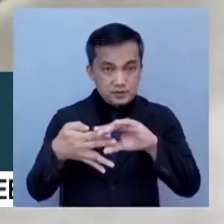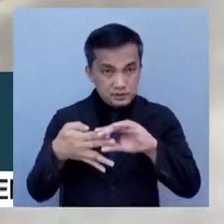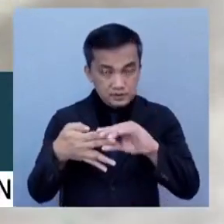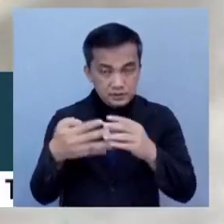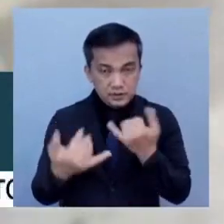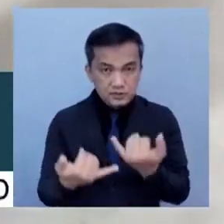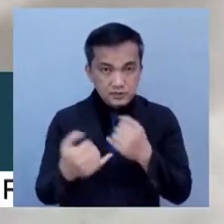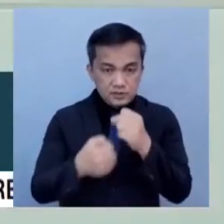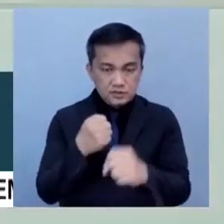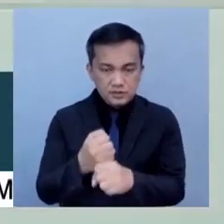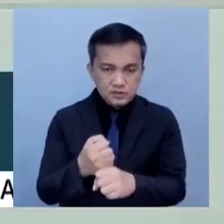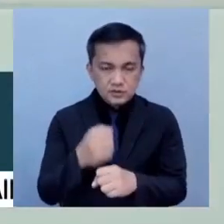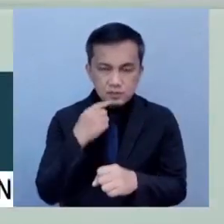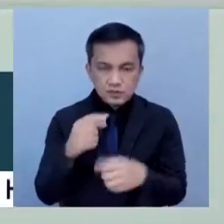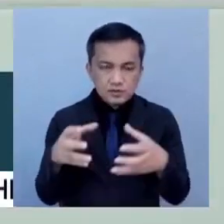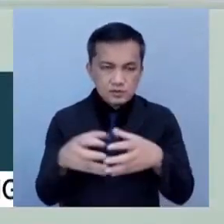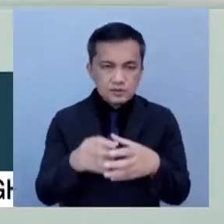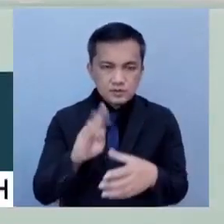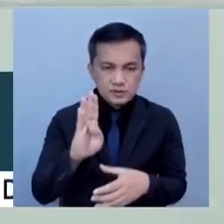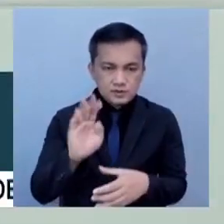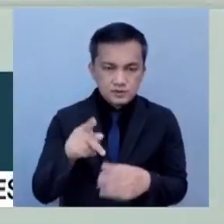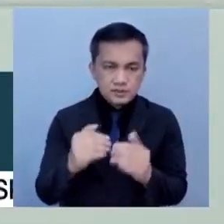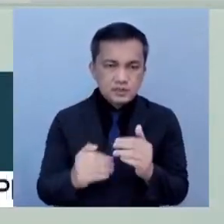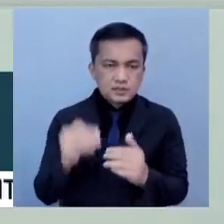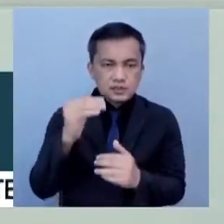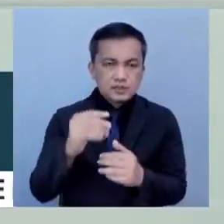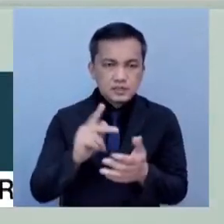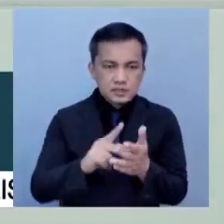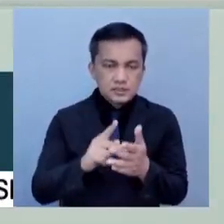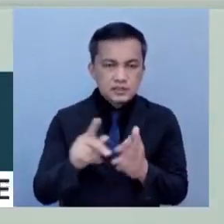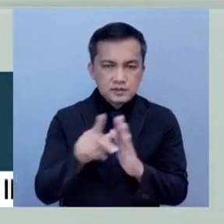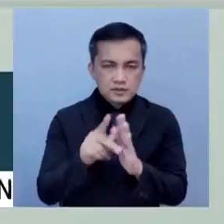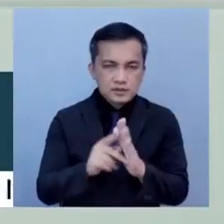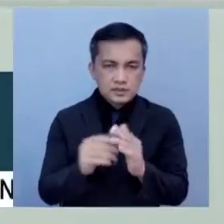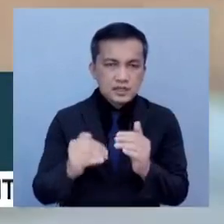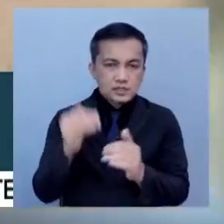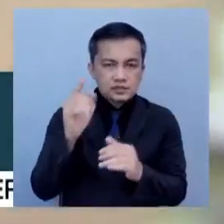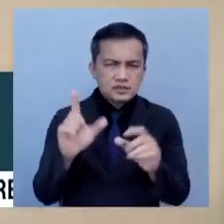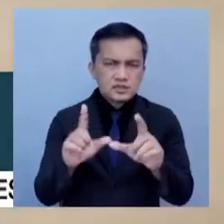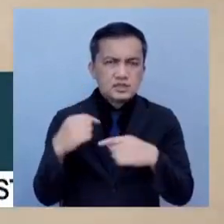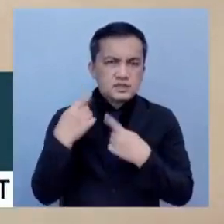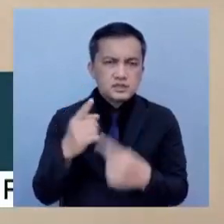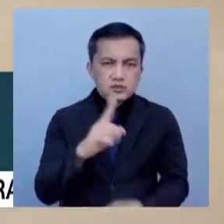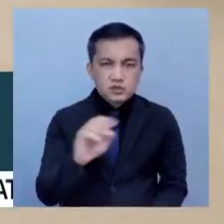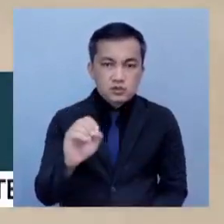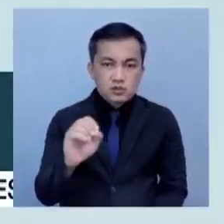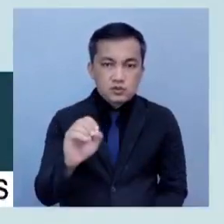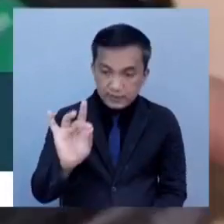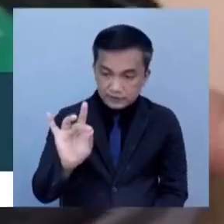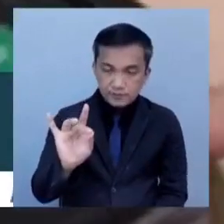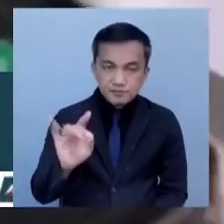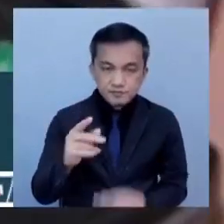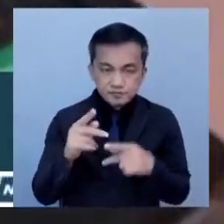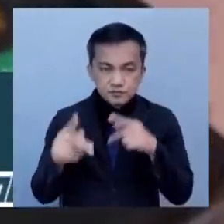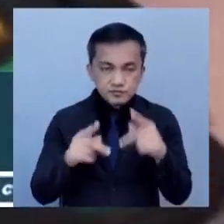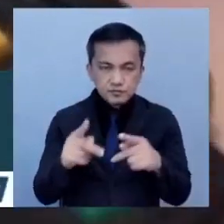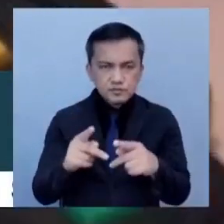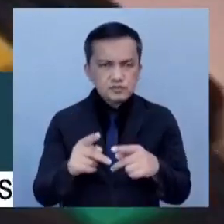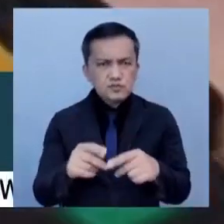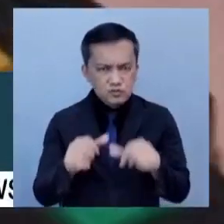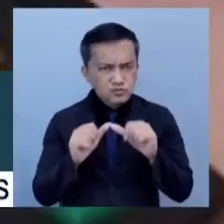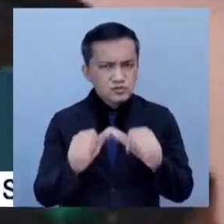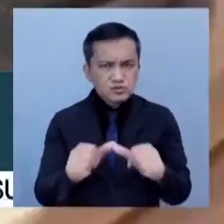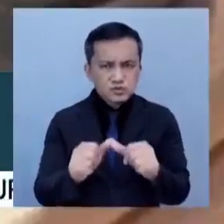after the Philippine Central Bank raised its key policy rate to its highest level since 2008, the public remained undeterred from using